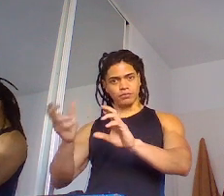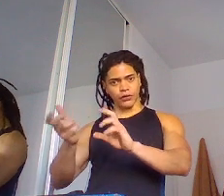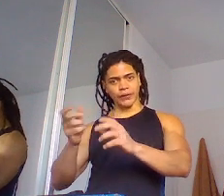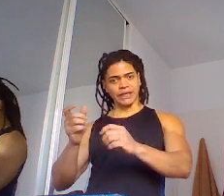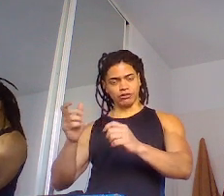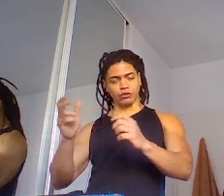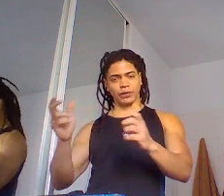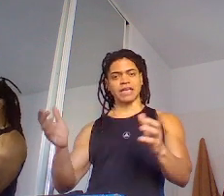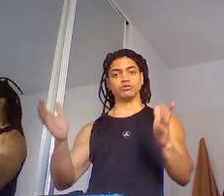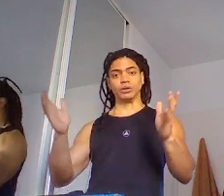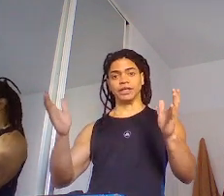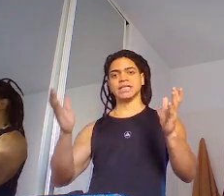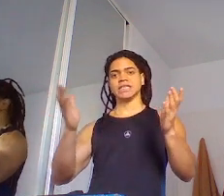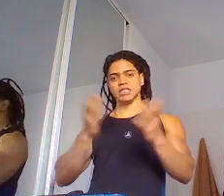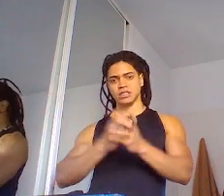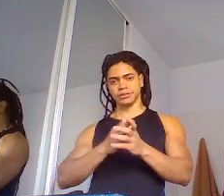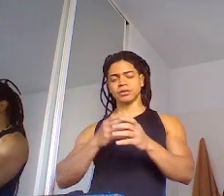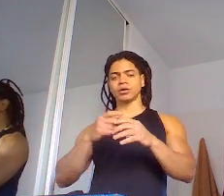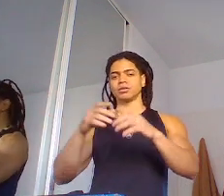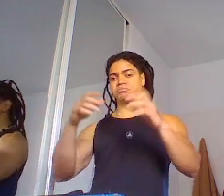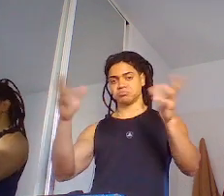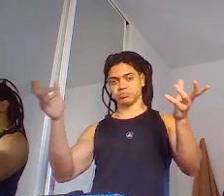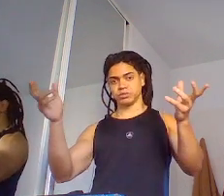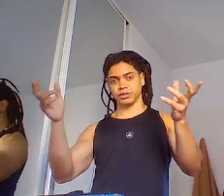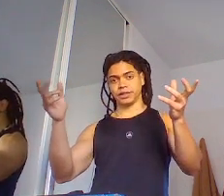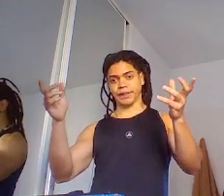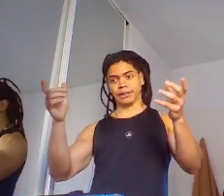to convert that into cash within a year,